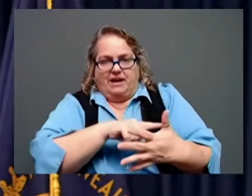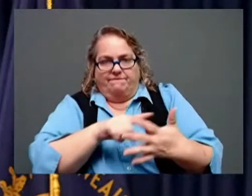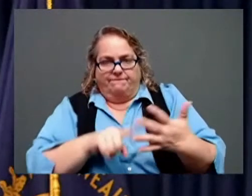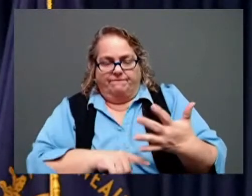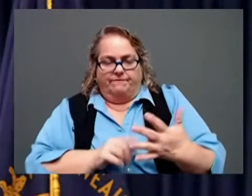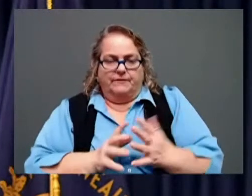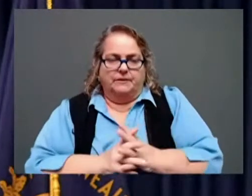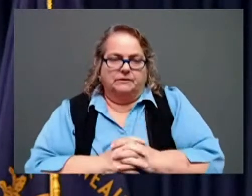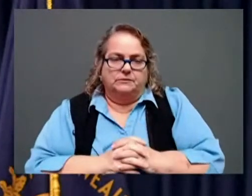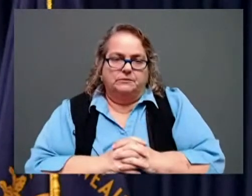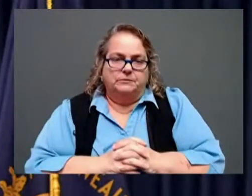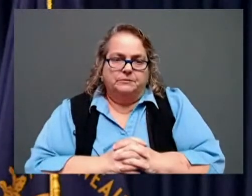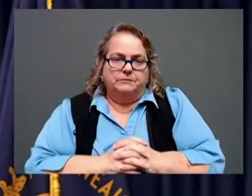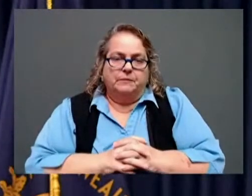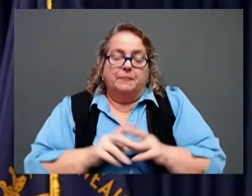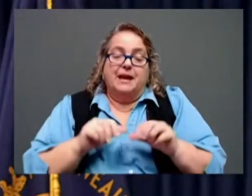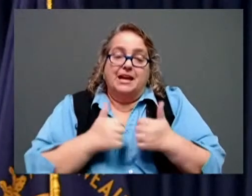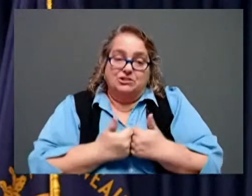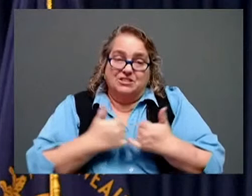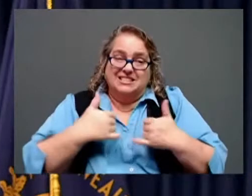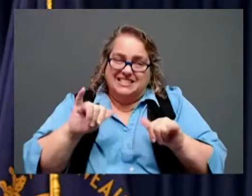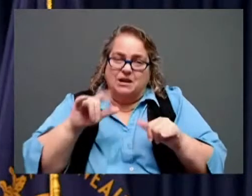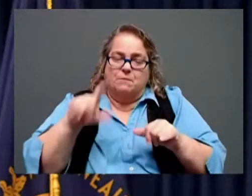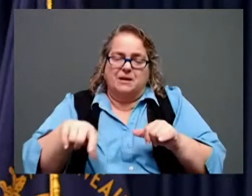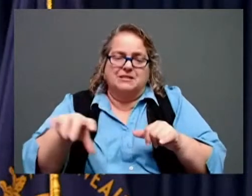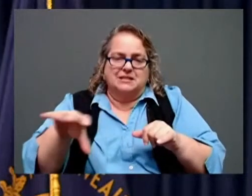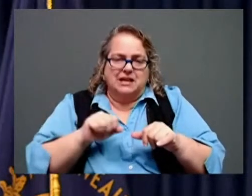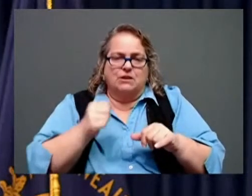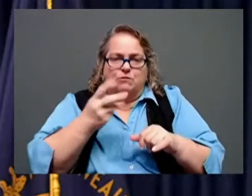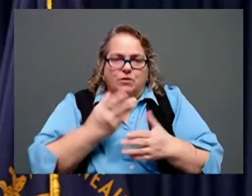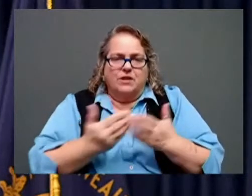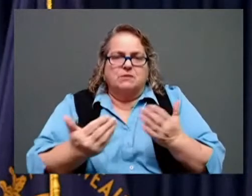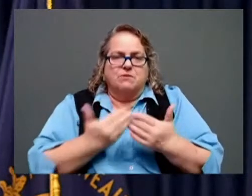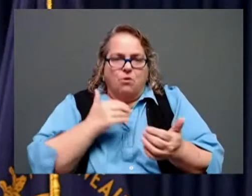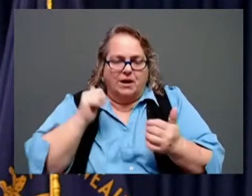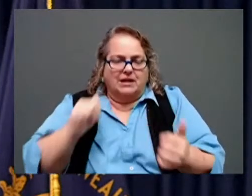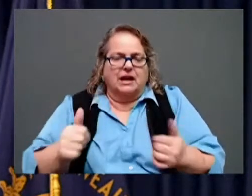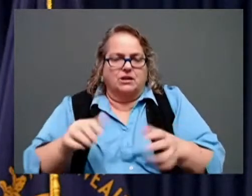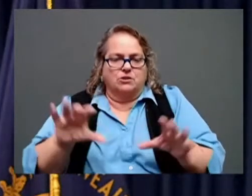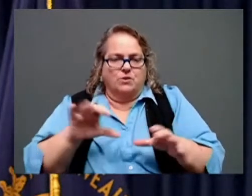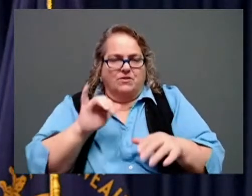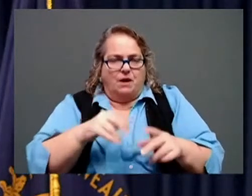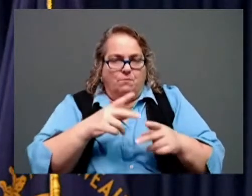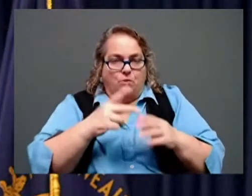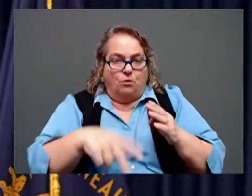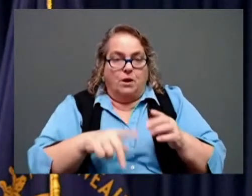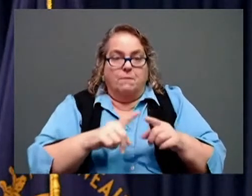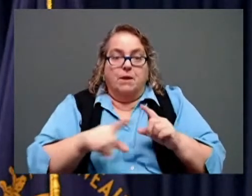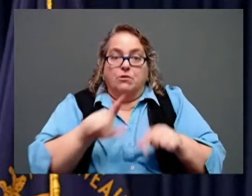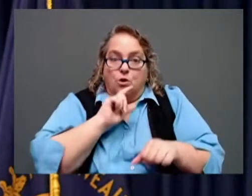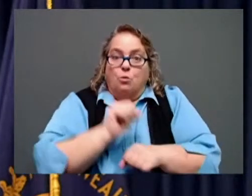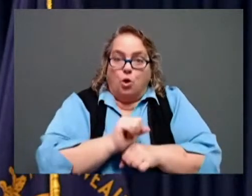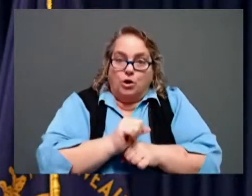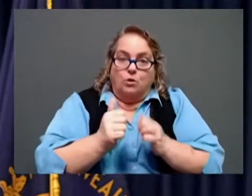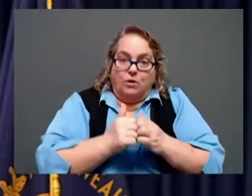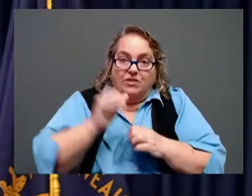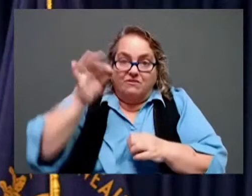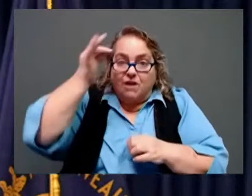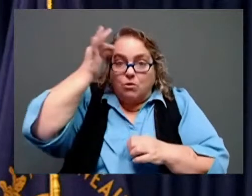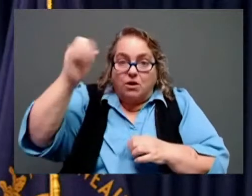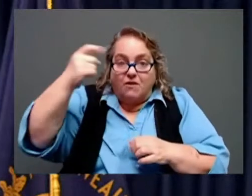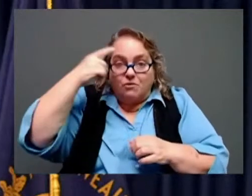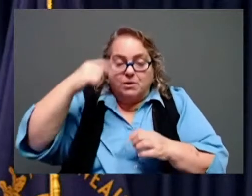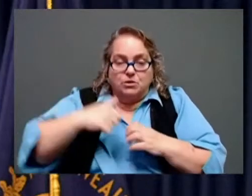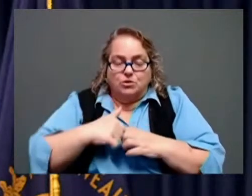The agency still has steps to take before it can begin administering that program, but they are working with the feds to get it up online as quickly